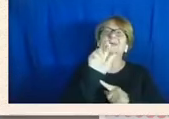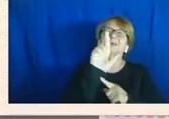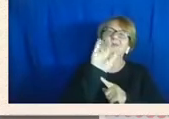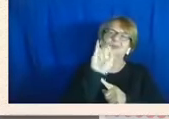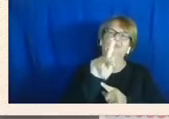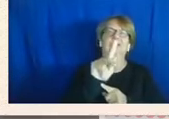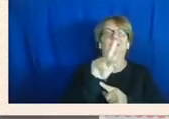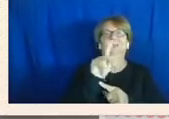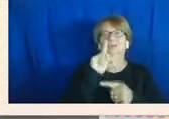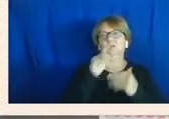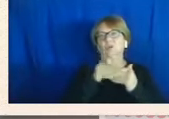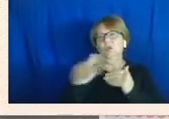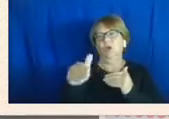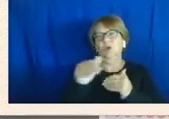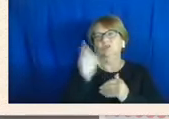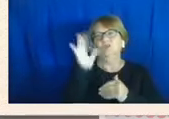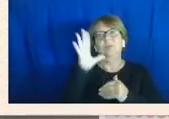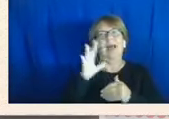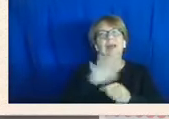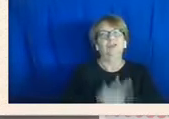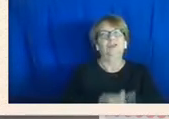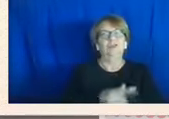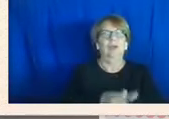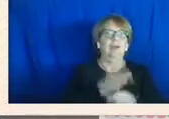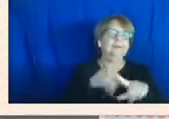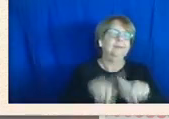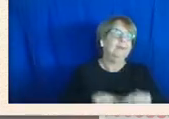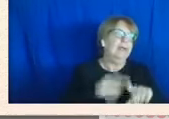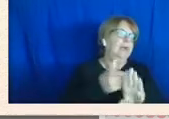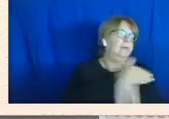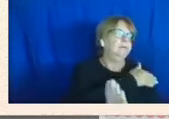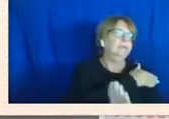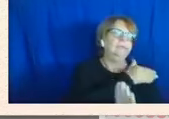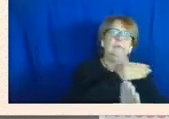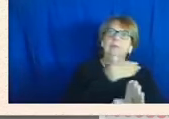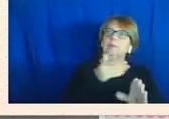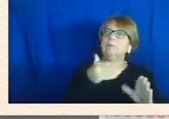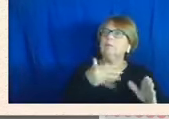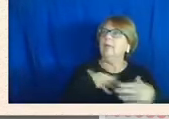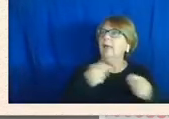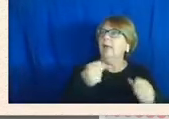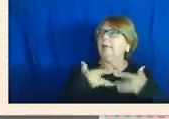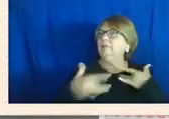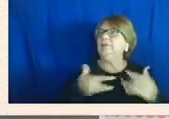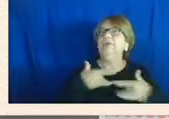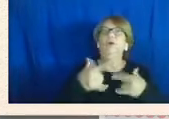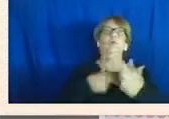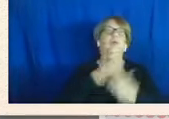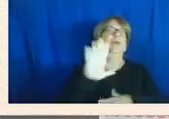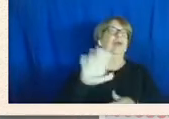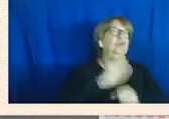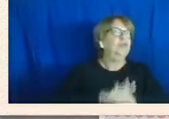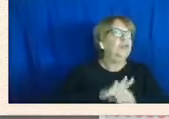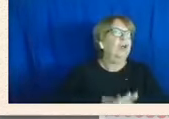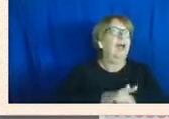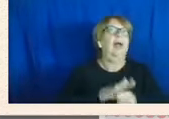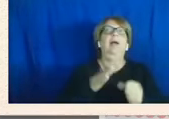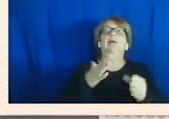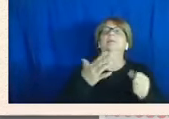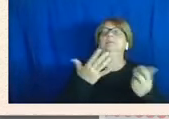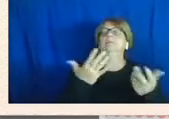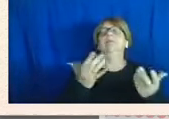prior mental health concerns, how resilient they are, what kinds of stressors they're going through right now, this is a concern for really most